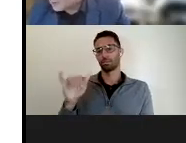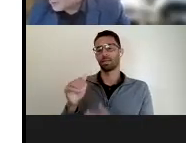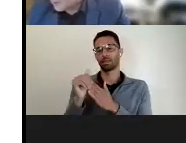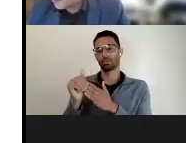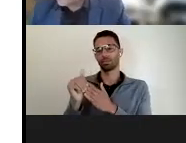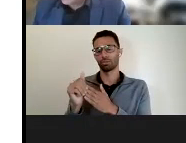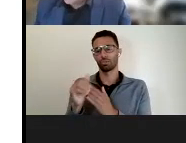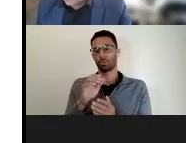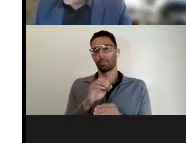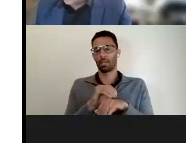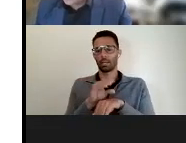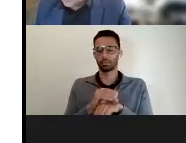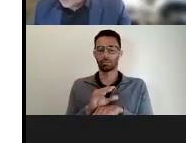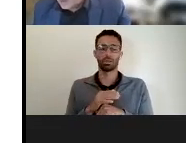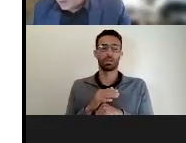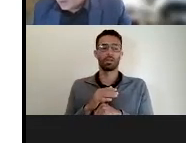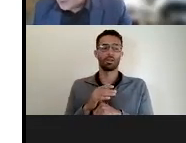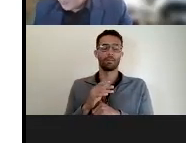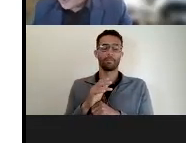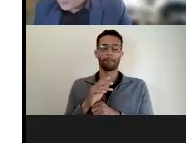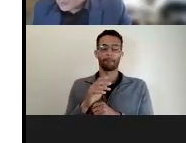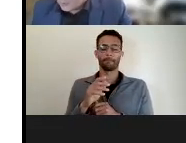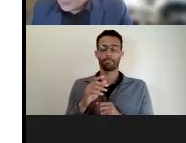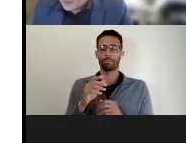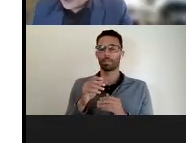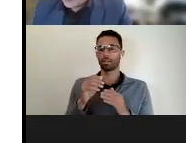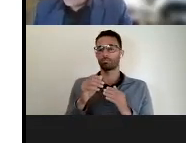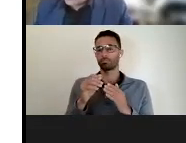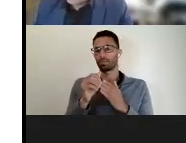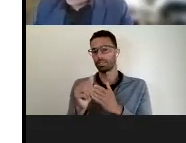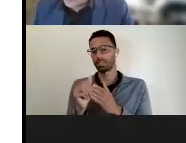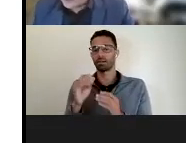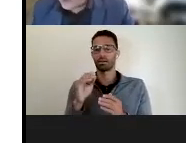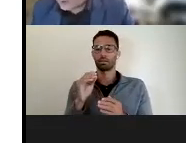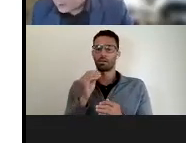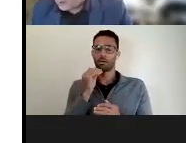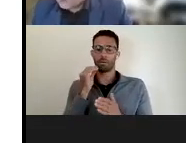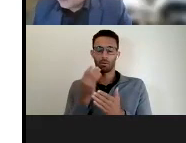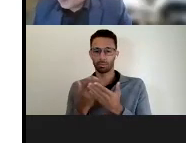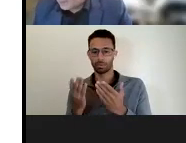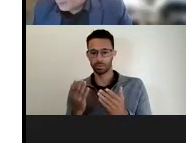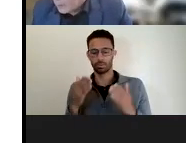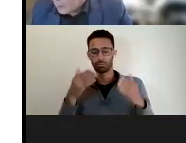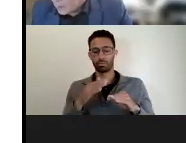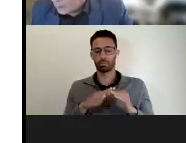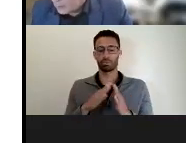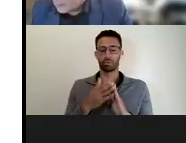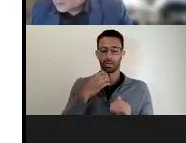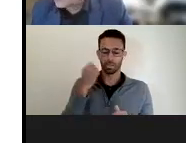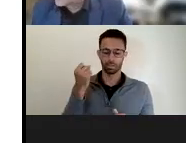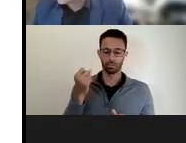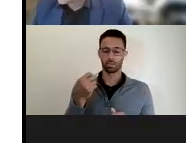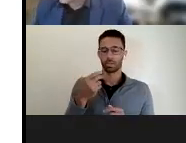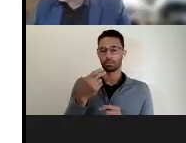Chronic Homelessness webinar, and it was sponsored by the Choice in Aging, and it featured Roseanne Haggerty of the